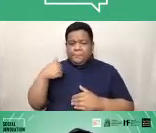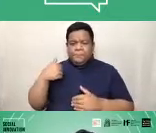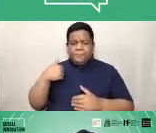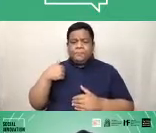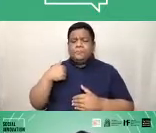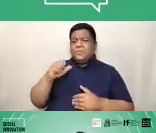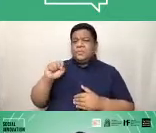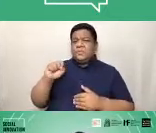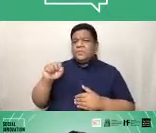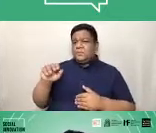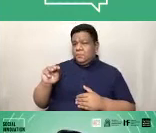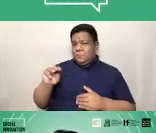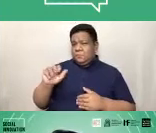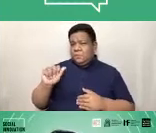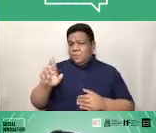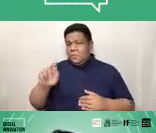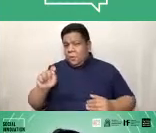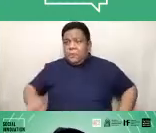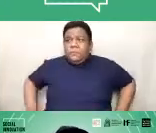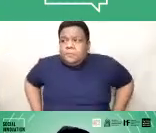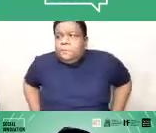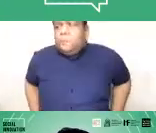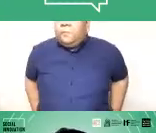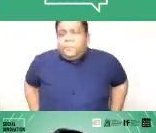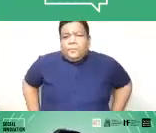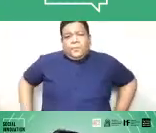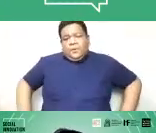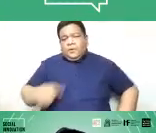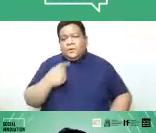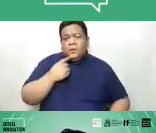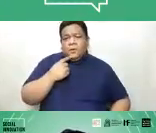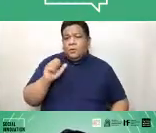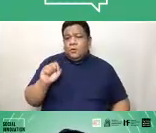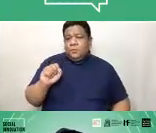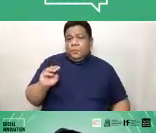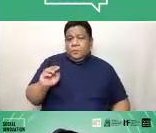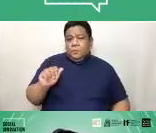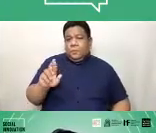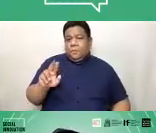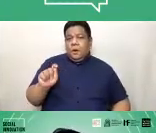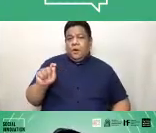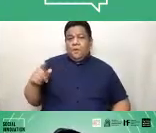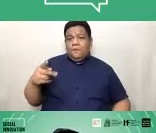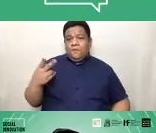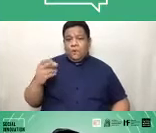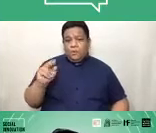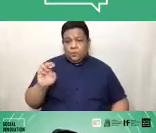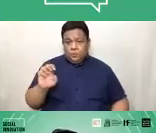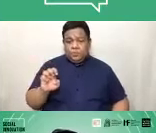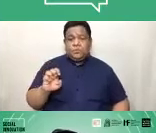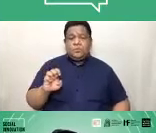smart, right? We always say, okay, on my smartphone, I have a smart app. But the goal is